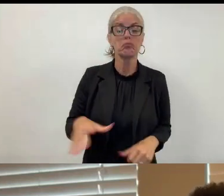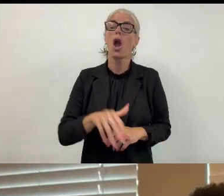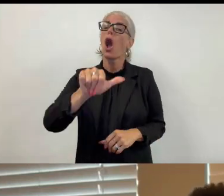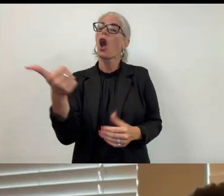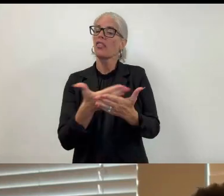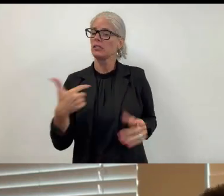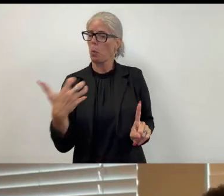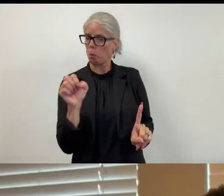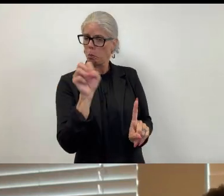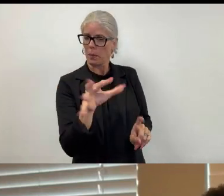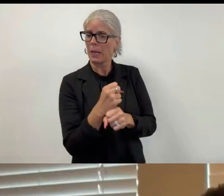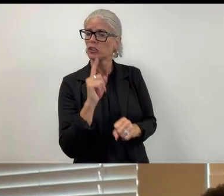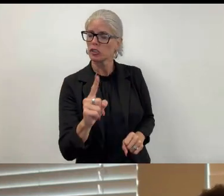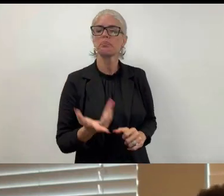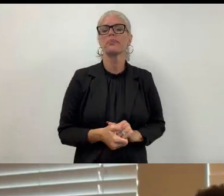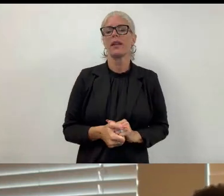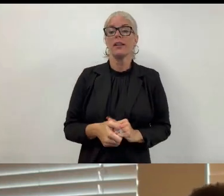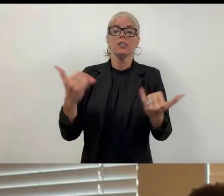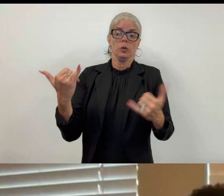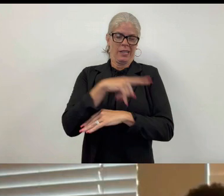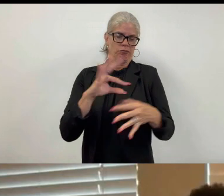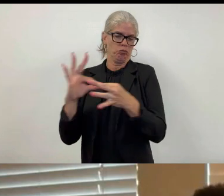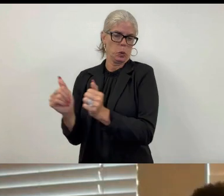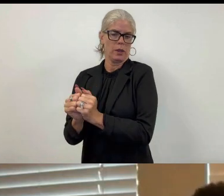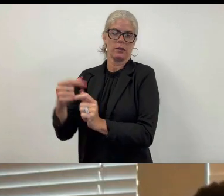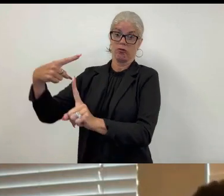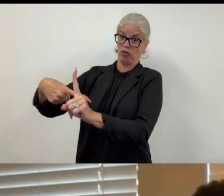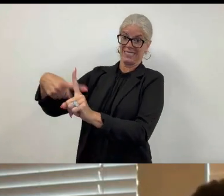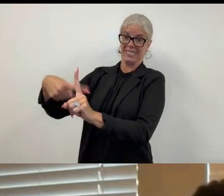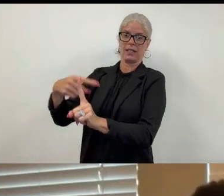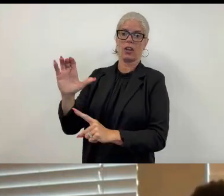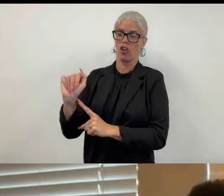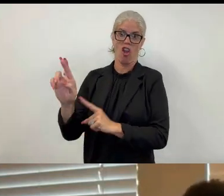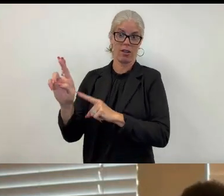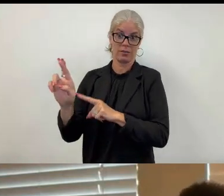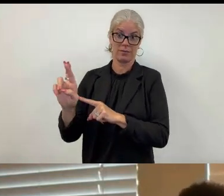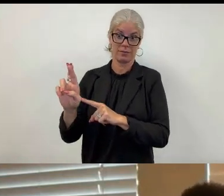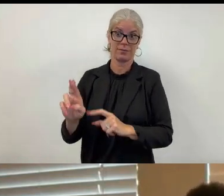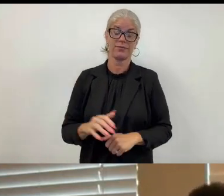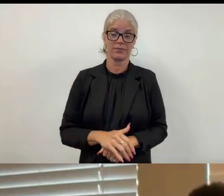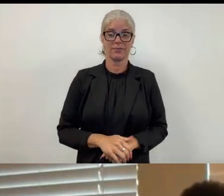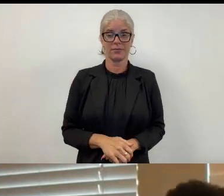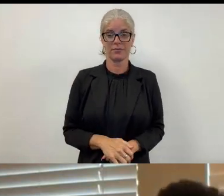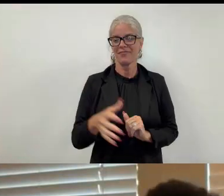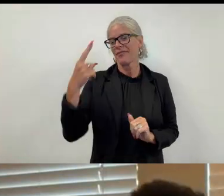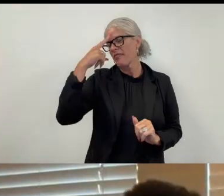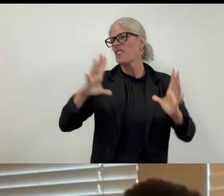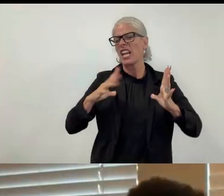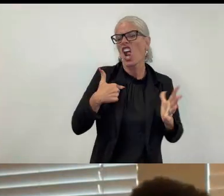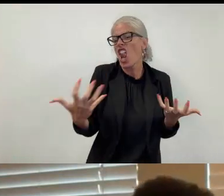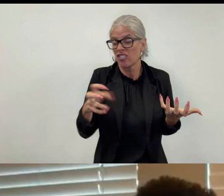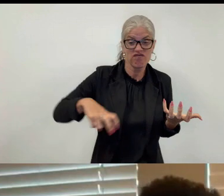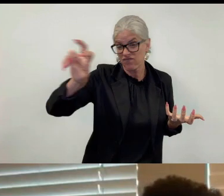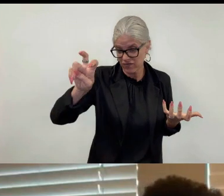also kind of a more nuanced thing that I really, really wanted to make sure I shared here today relates to renting cars